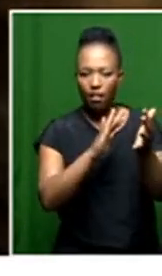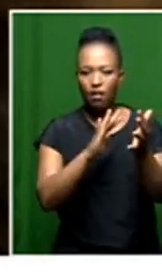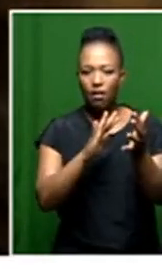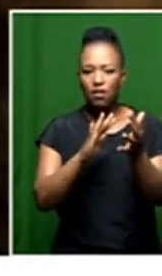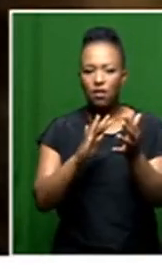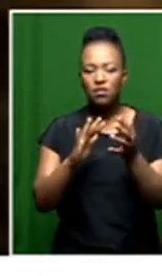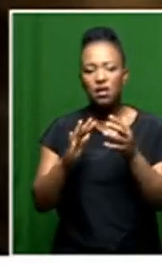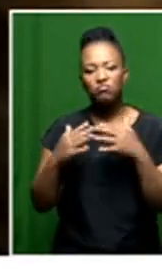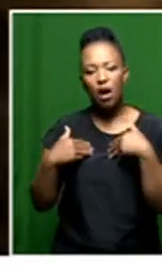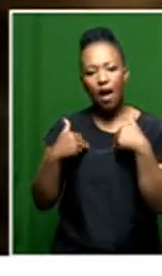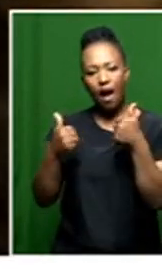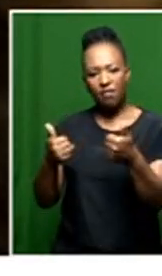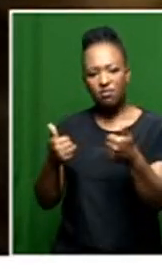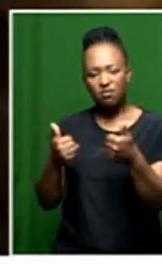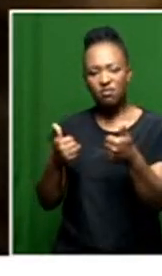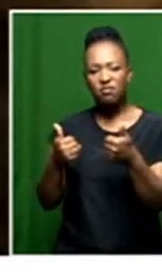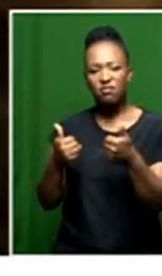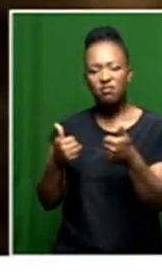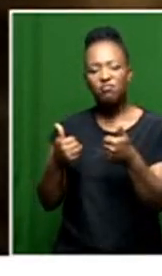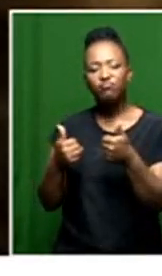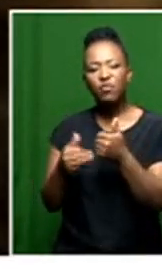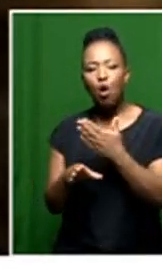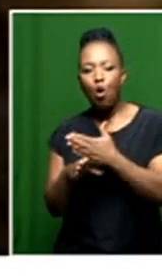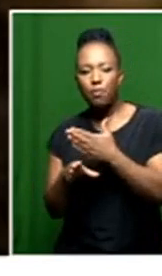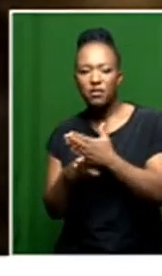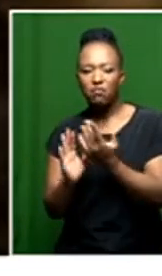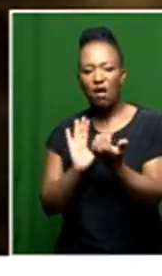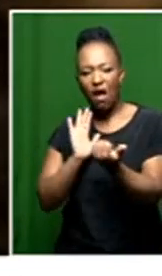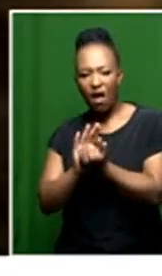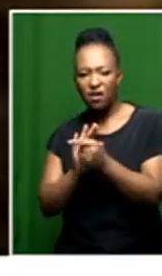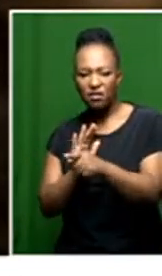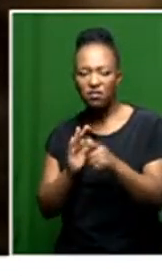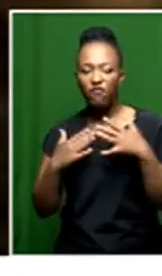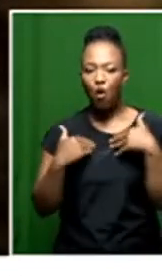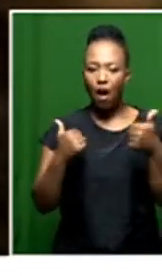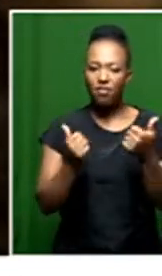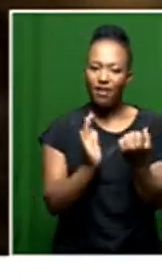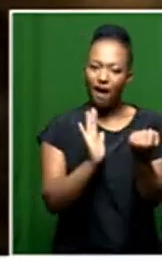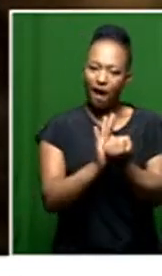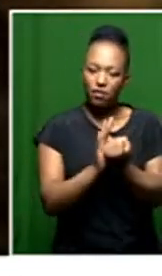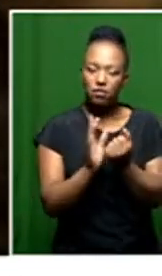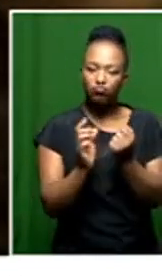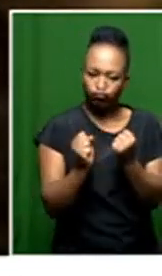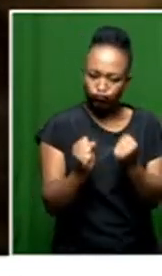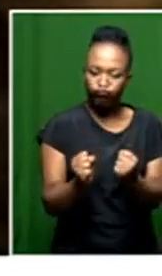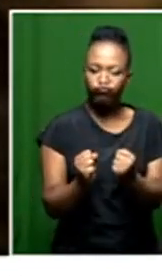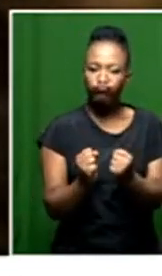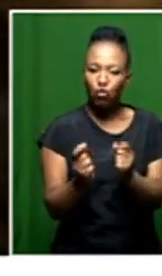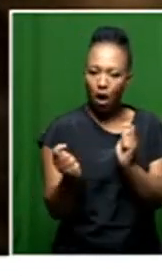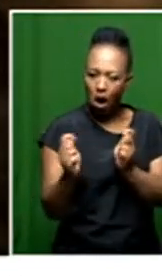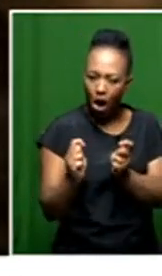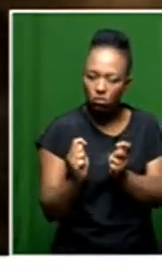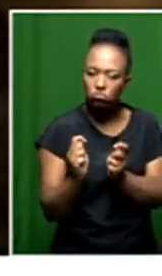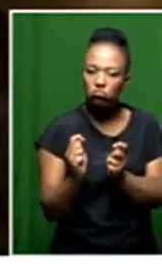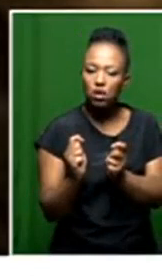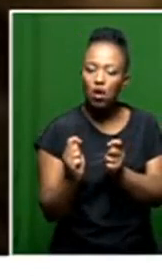our Occupational Health and Safety Act or strengthening our Health Act in general, which will help in making sure